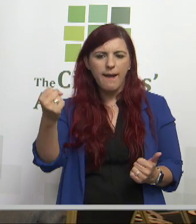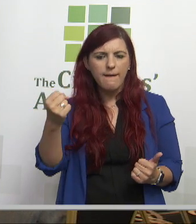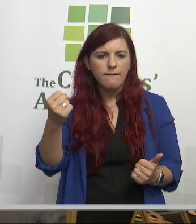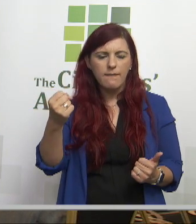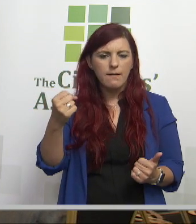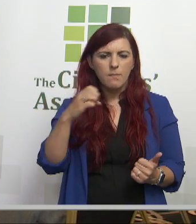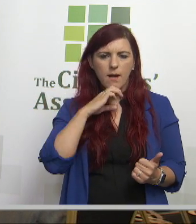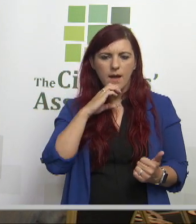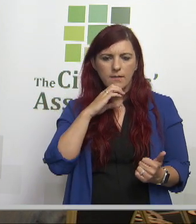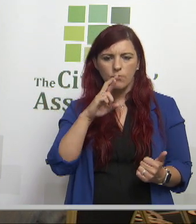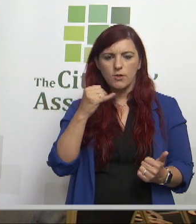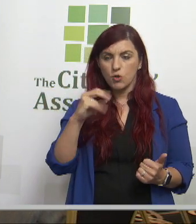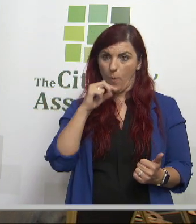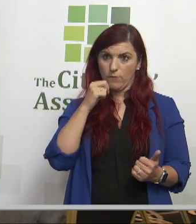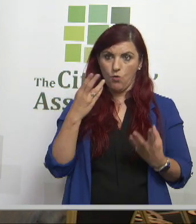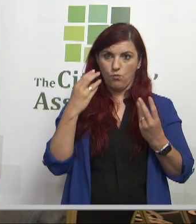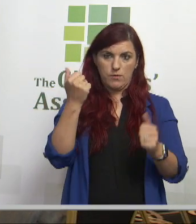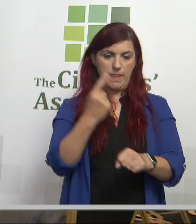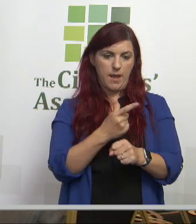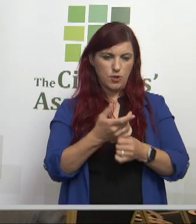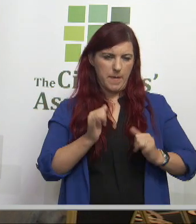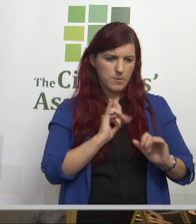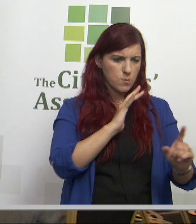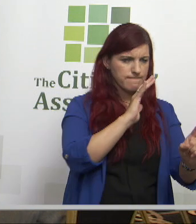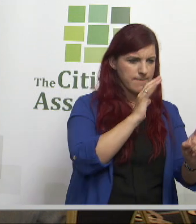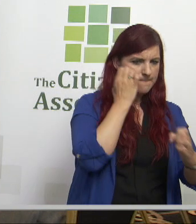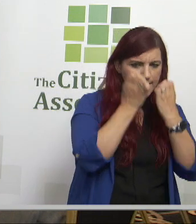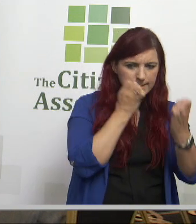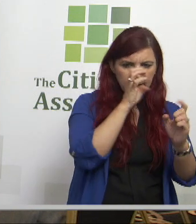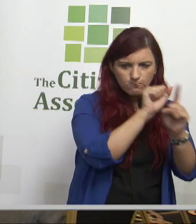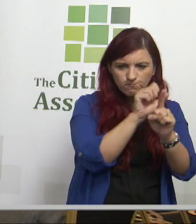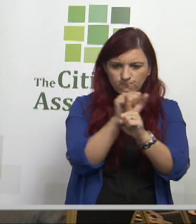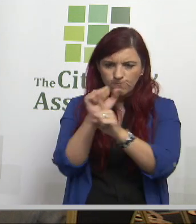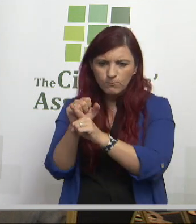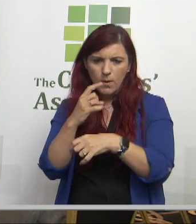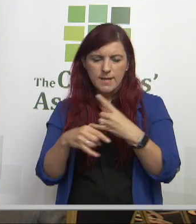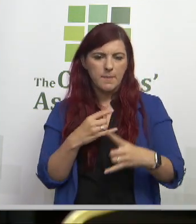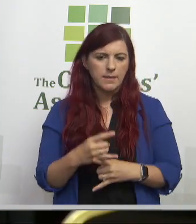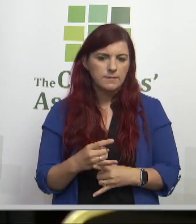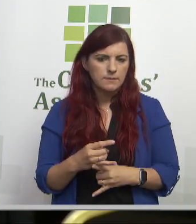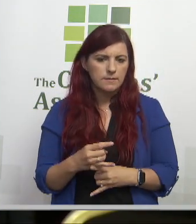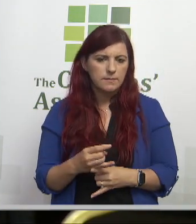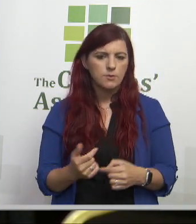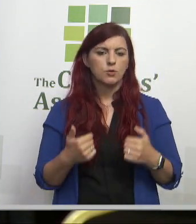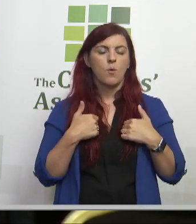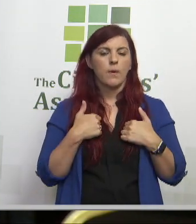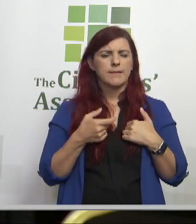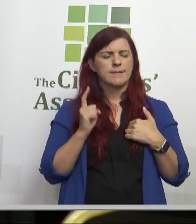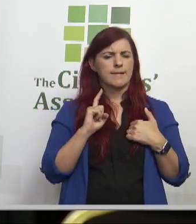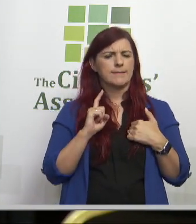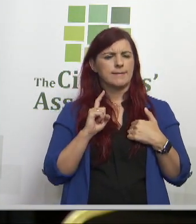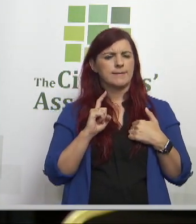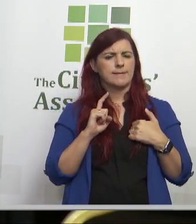So we've got actually no resources in the county to look at hedges under the Wildlife Act. So we repeated our survey to see, was